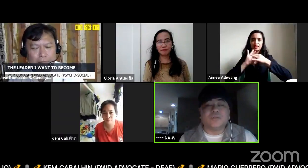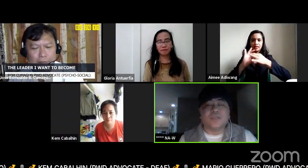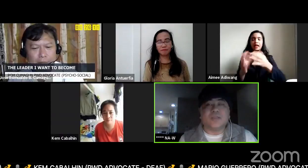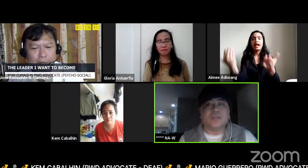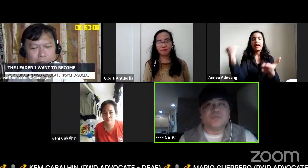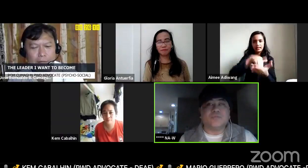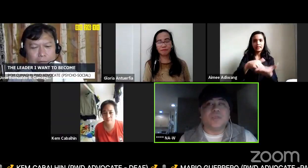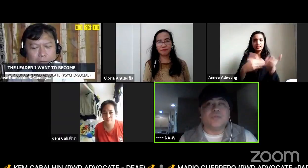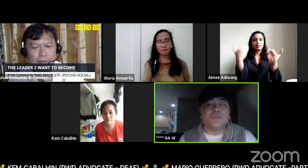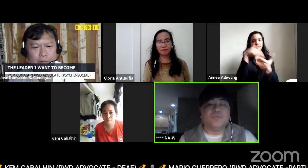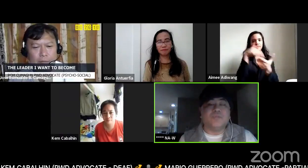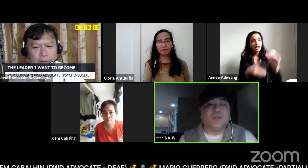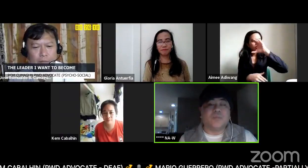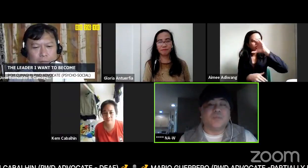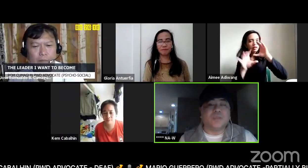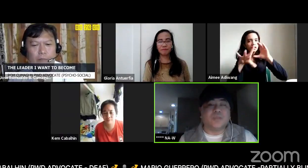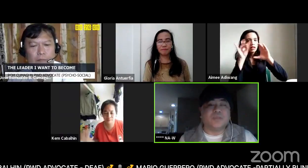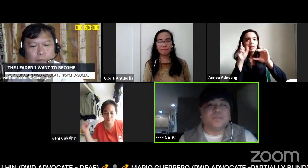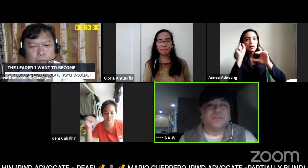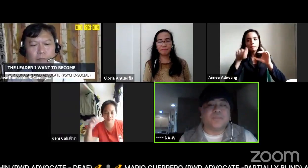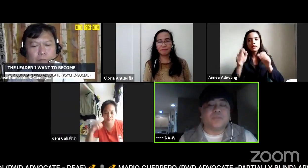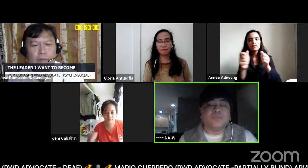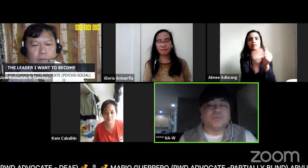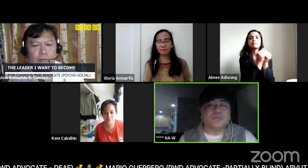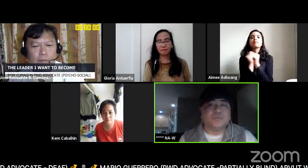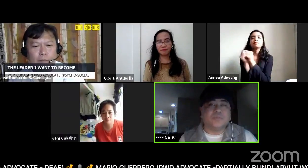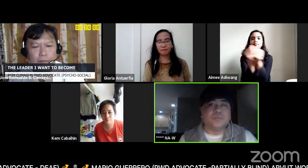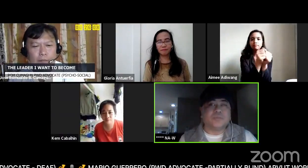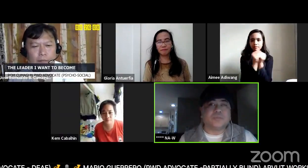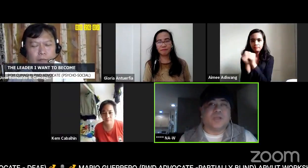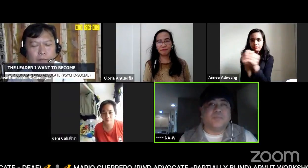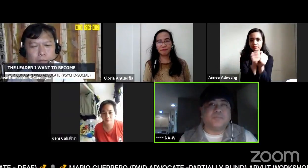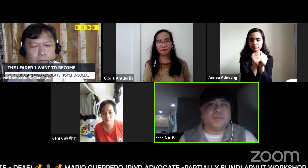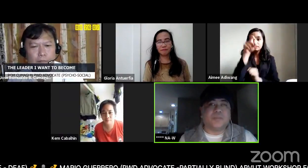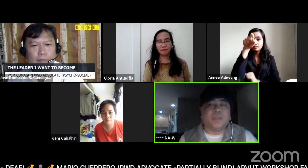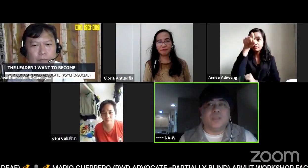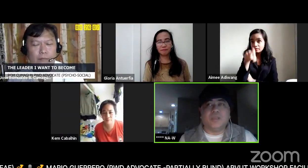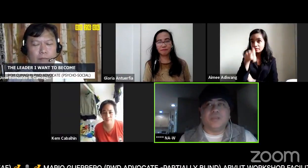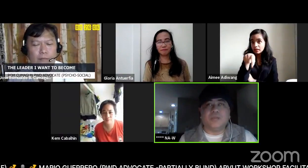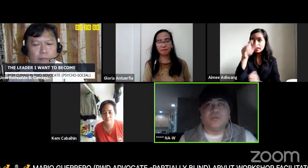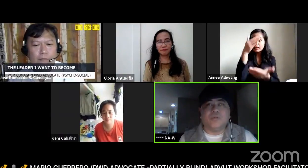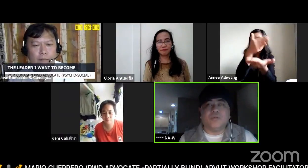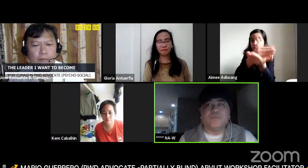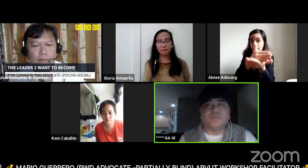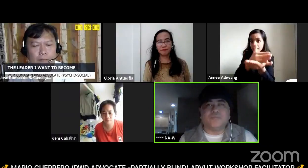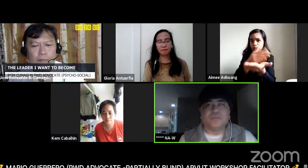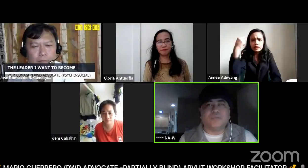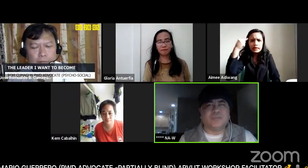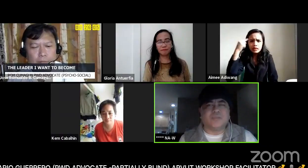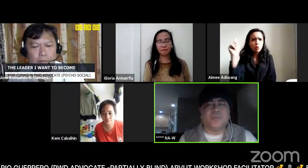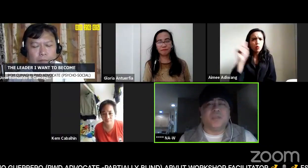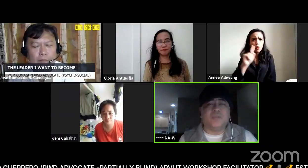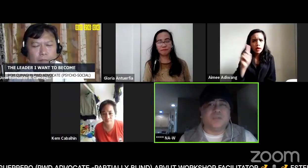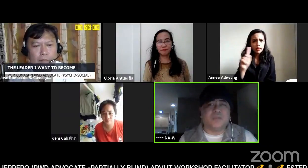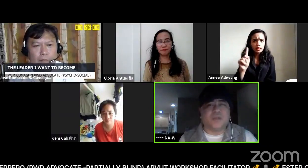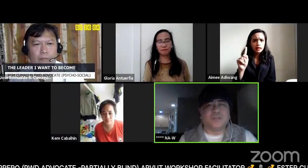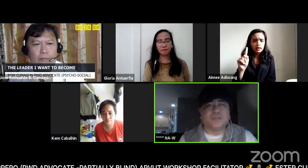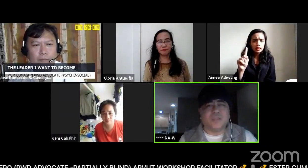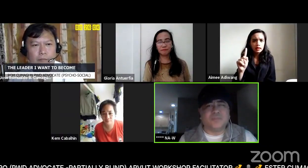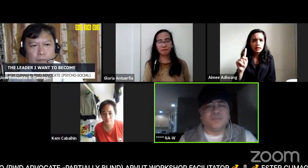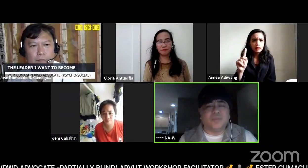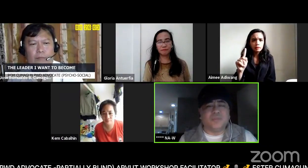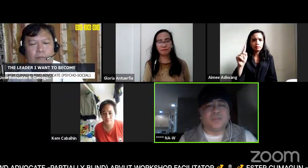rediscover that we have to live in harmony, that we should stop thinking of things that